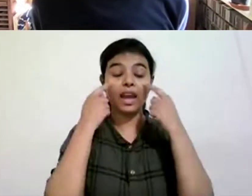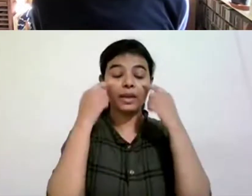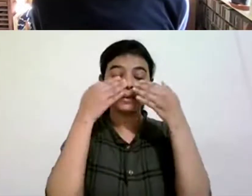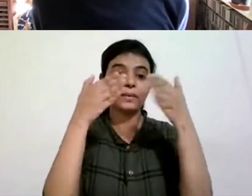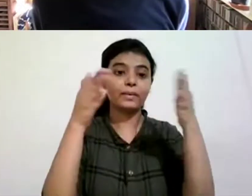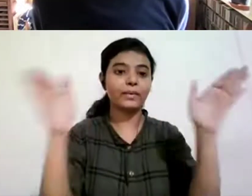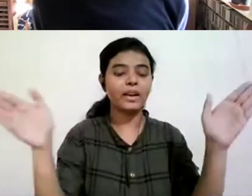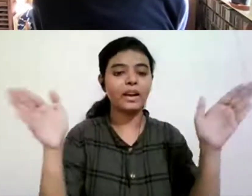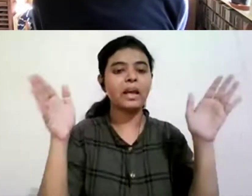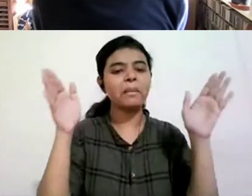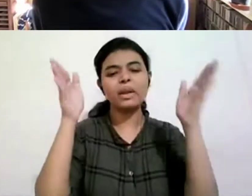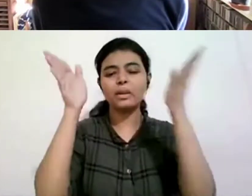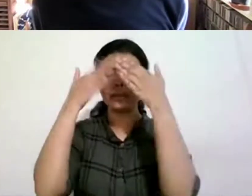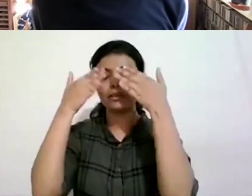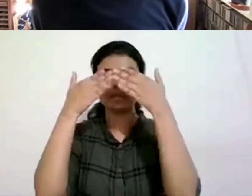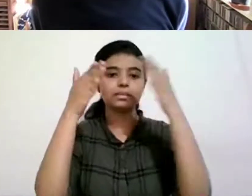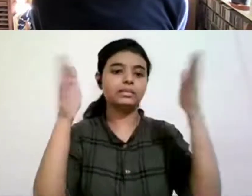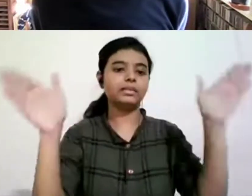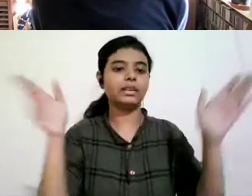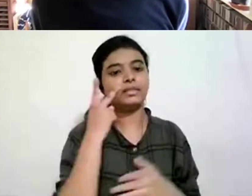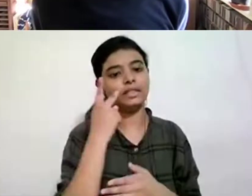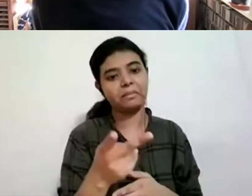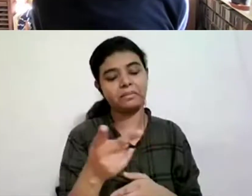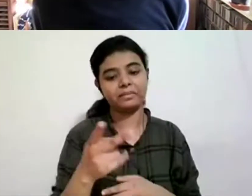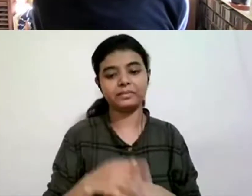presentation. As one of the